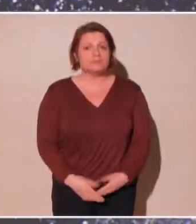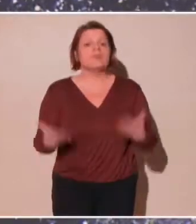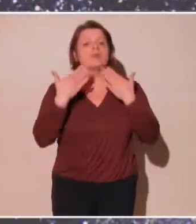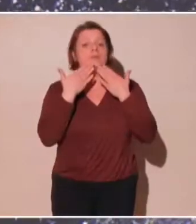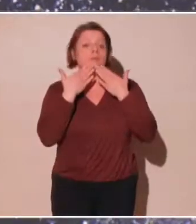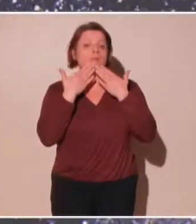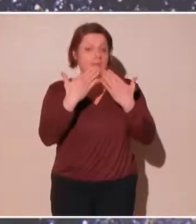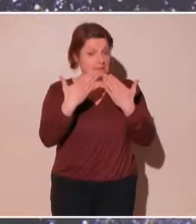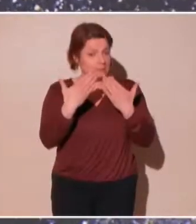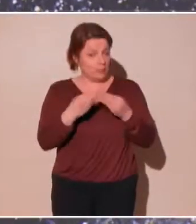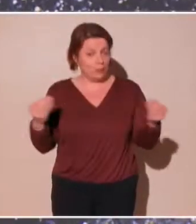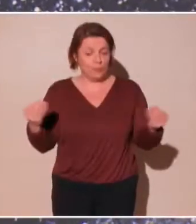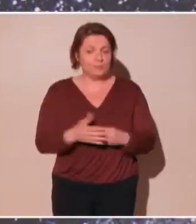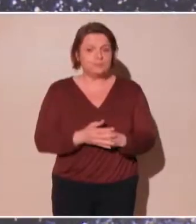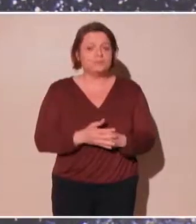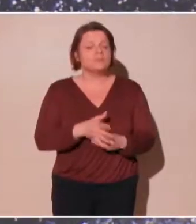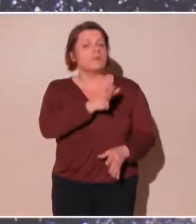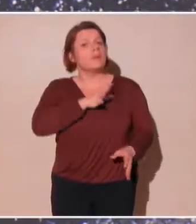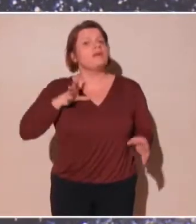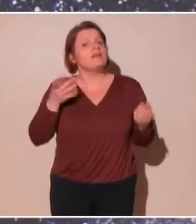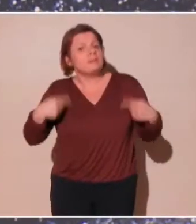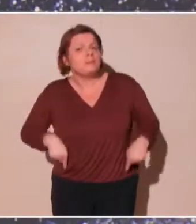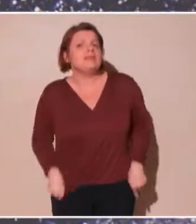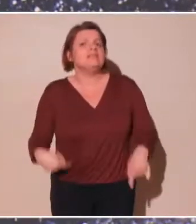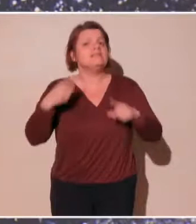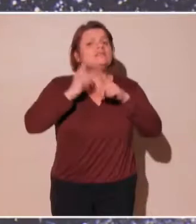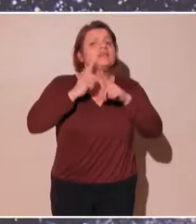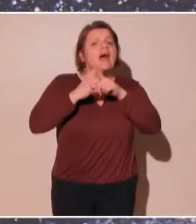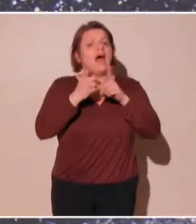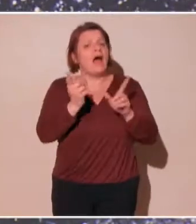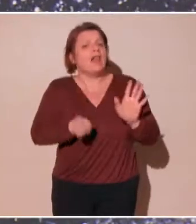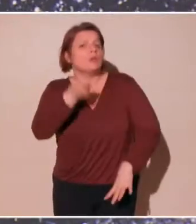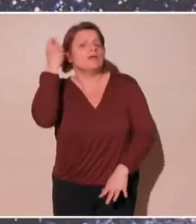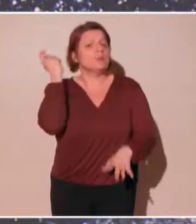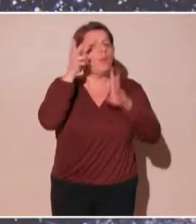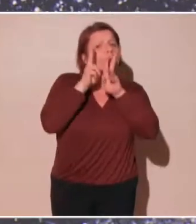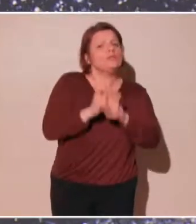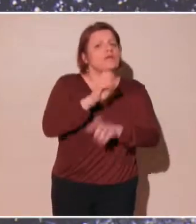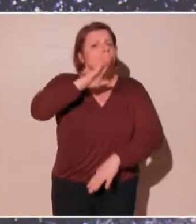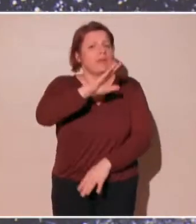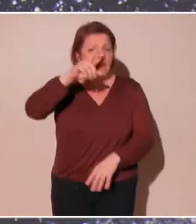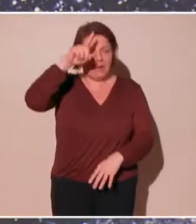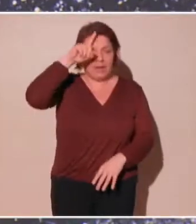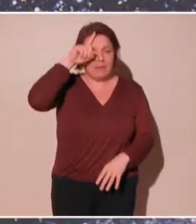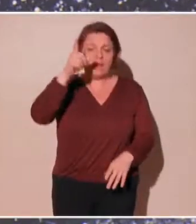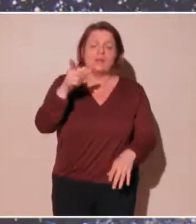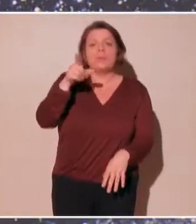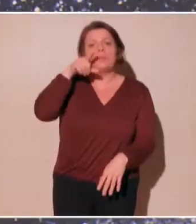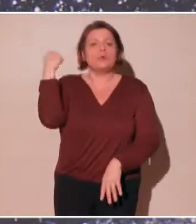Merci beaucoup. Thank you very much. Madam Minister of the Federal Republic of